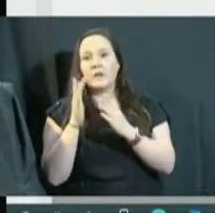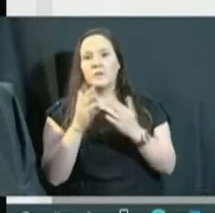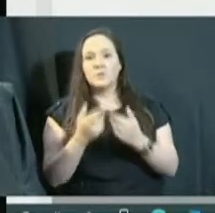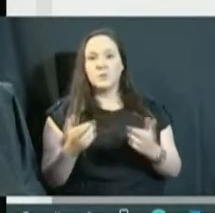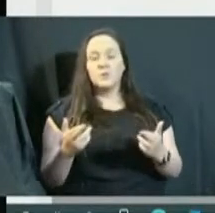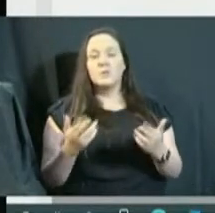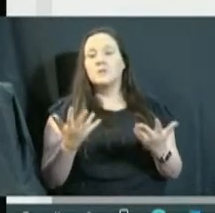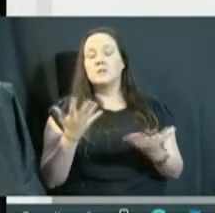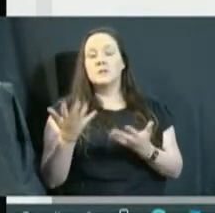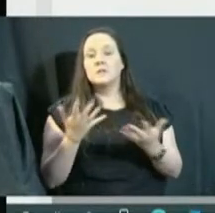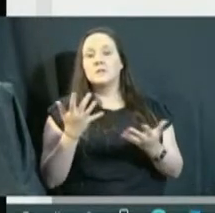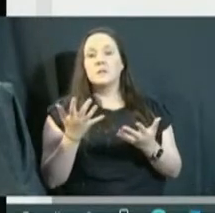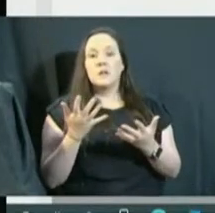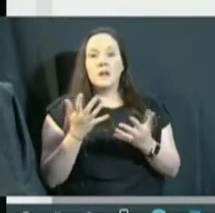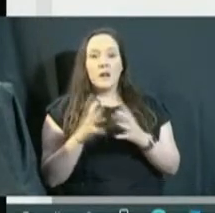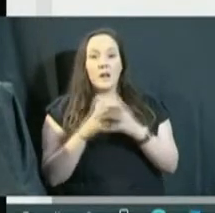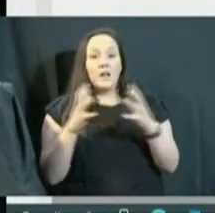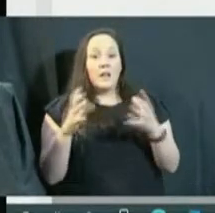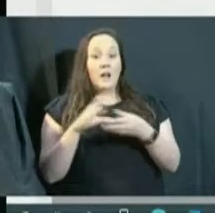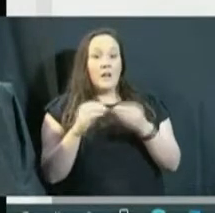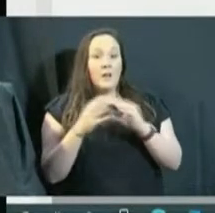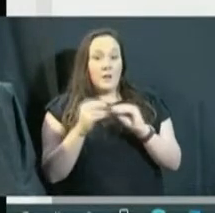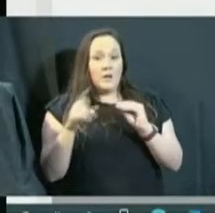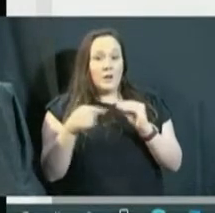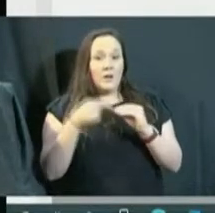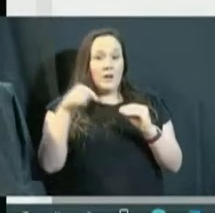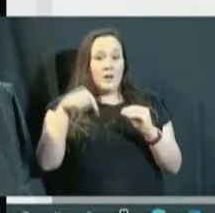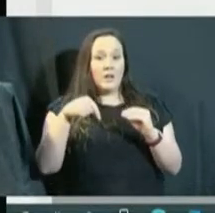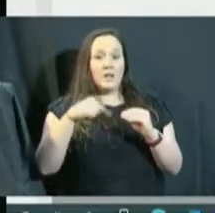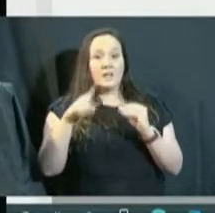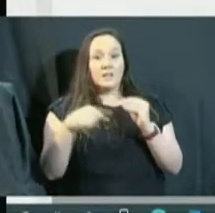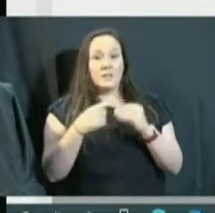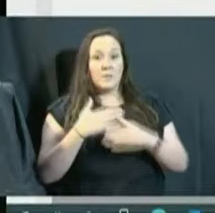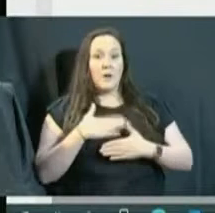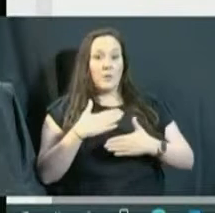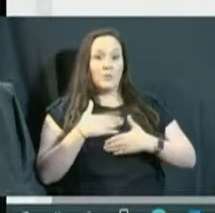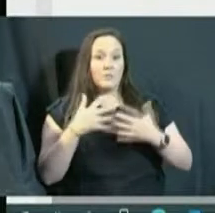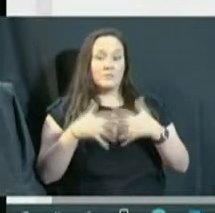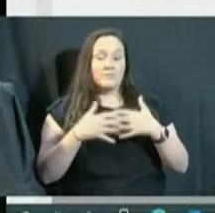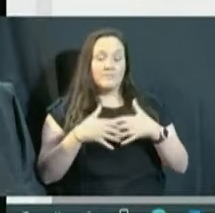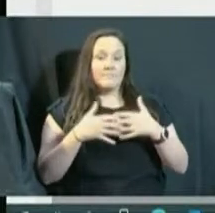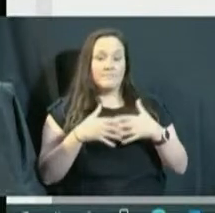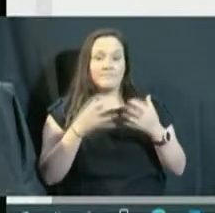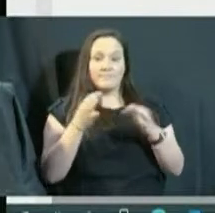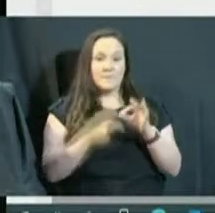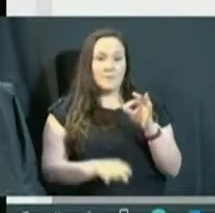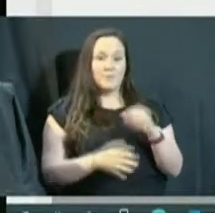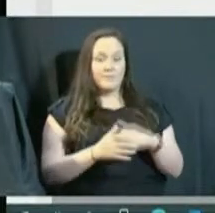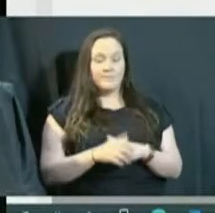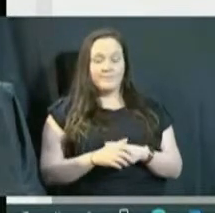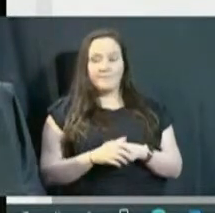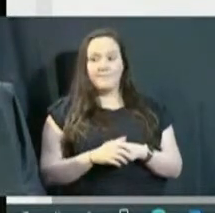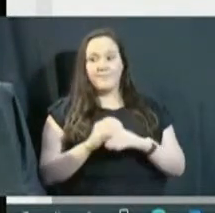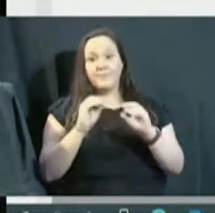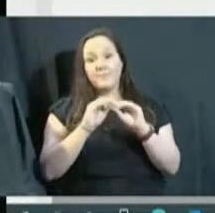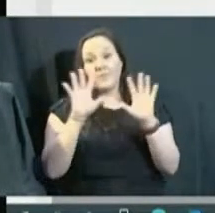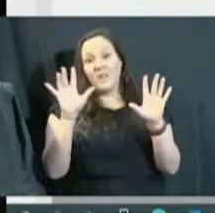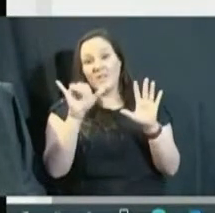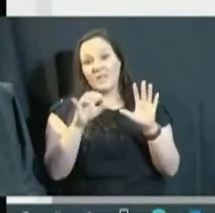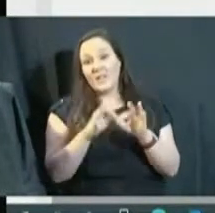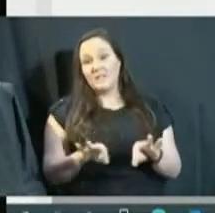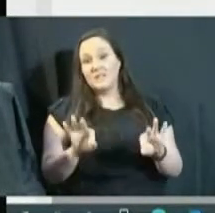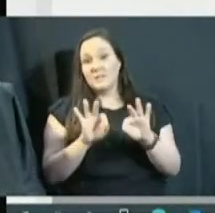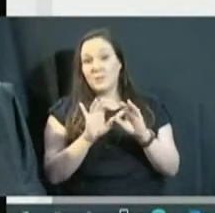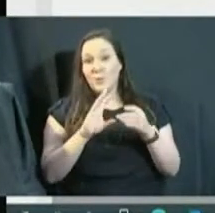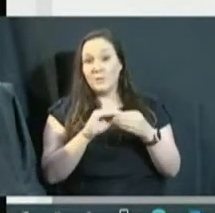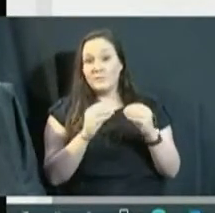a lot of the narrative about this ends up being about ventilators, pure and simple. And obviously that's a very important narrative,